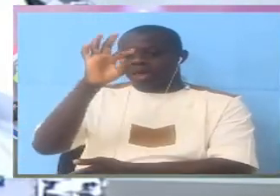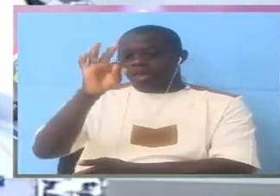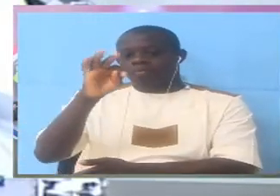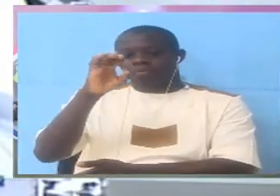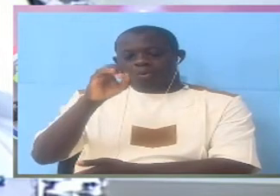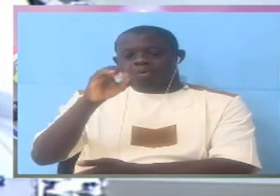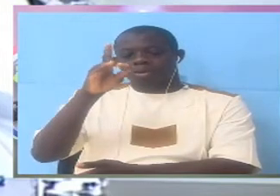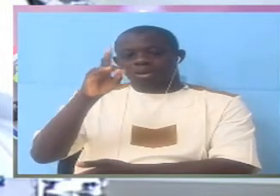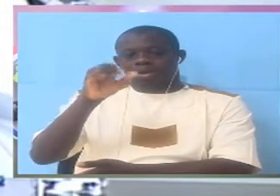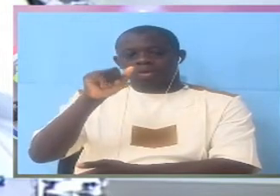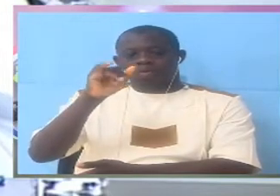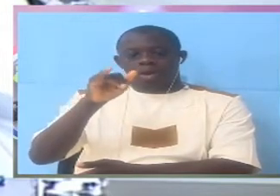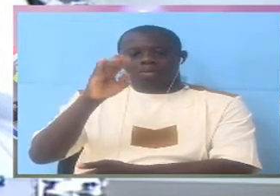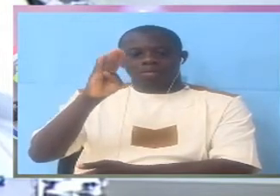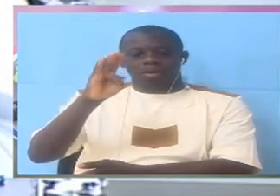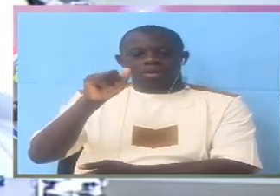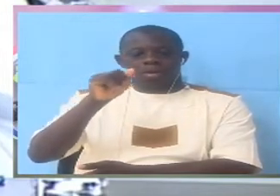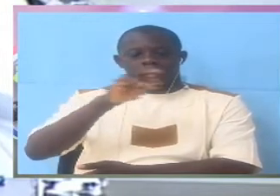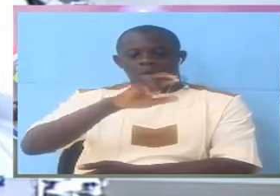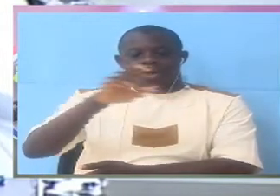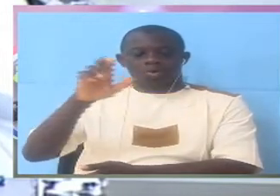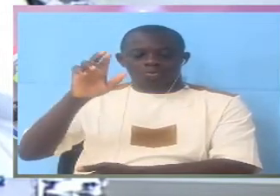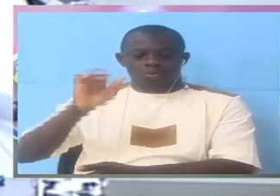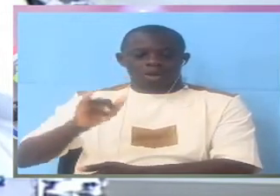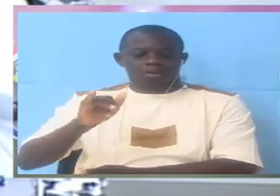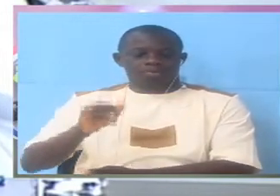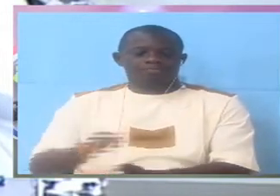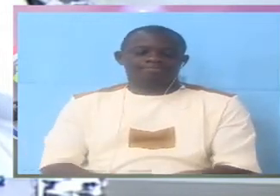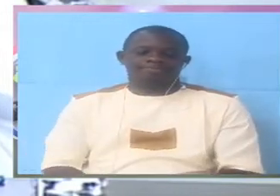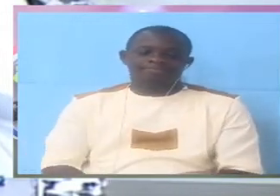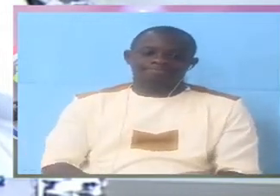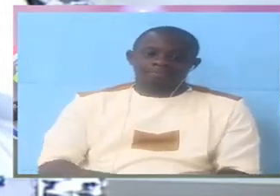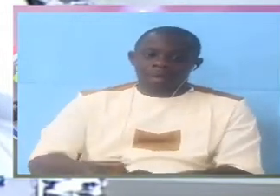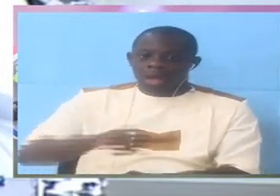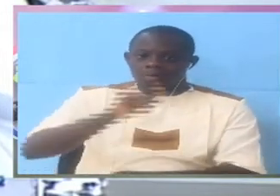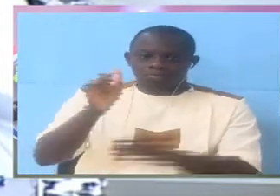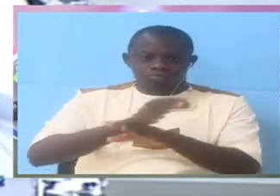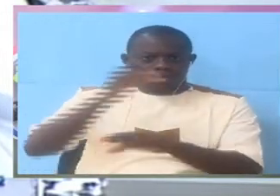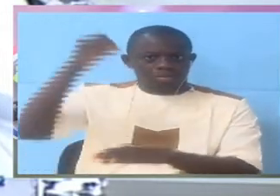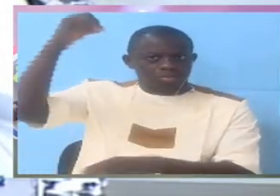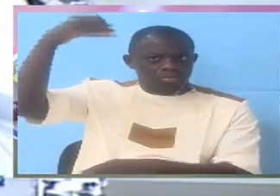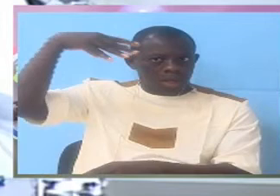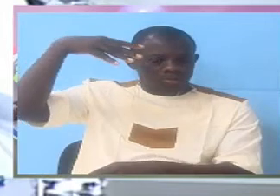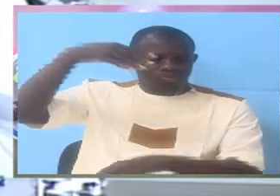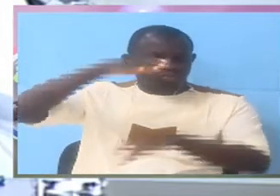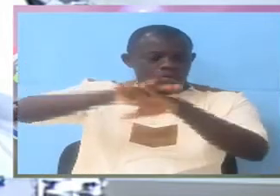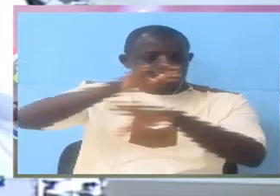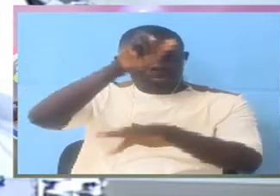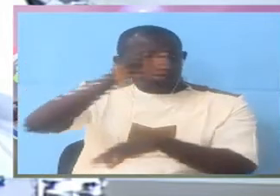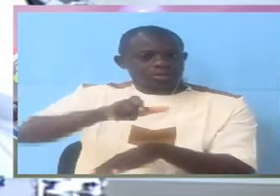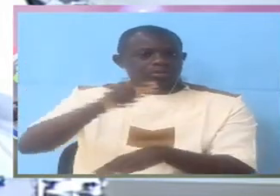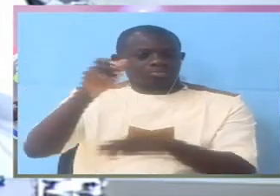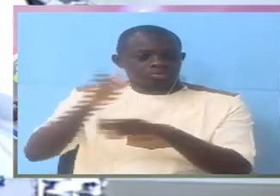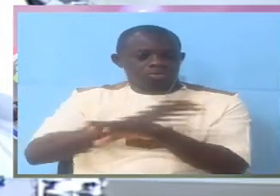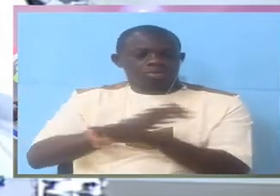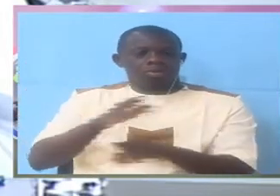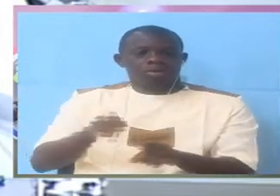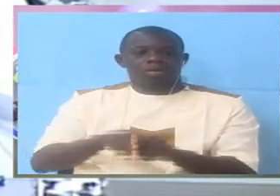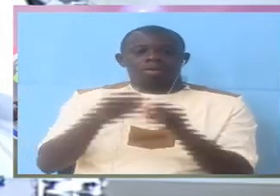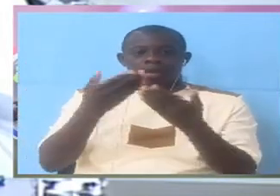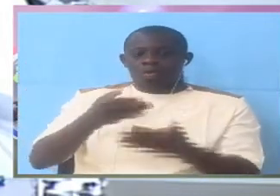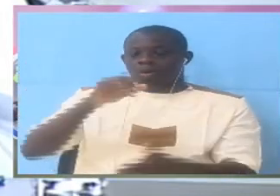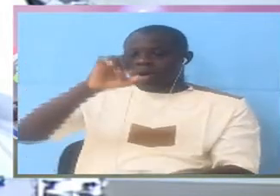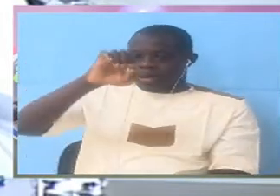la ndu meya ko le baba Saho ani for the bari. Unelectrocuted. Ndu ya maskura wala fanam. Senify